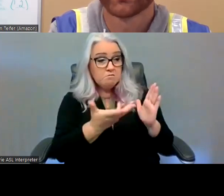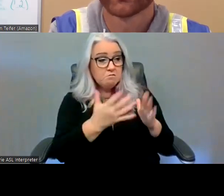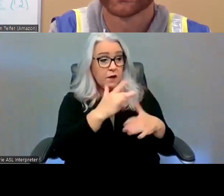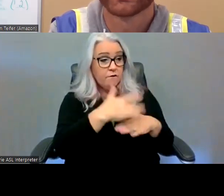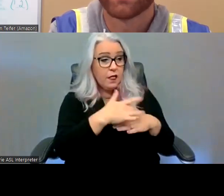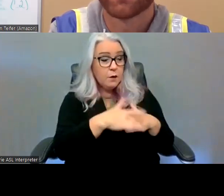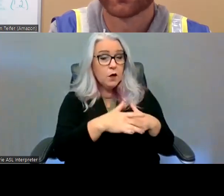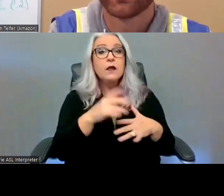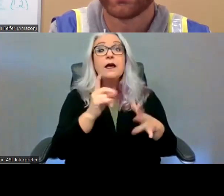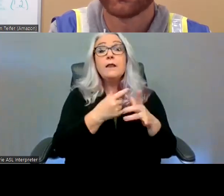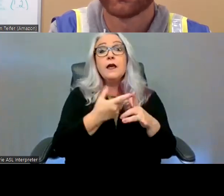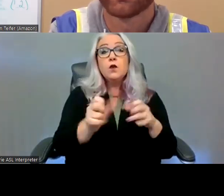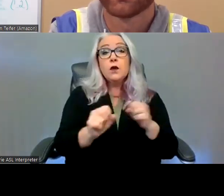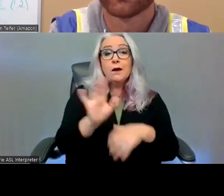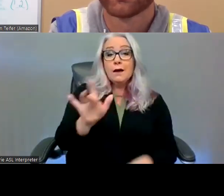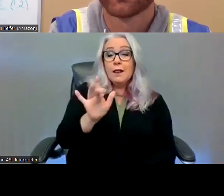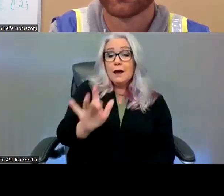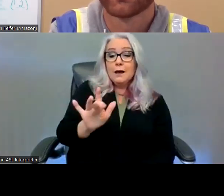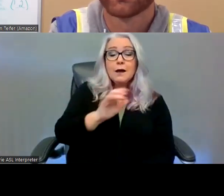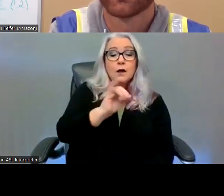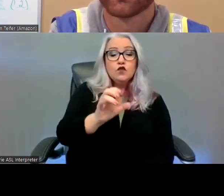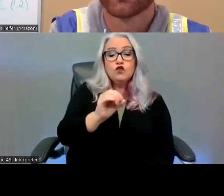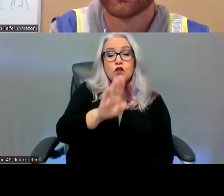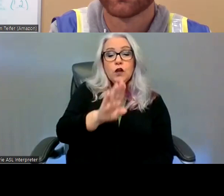And this is where you'll click Job Opportunities.